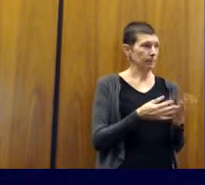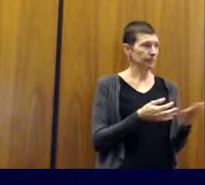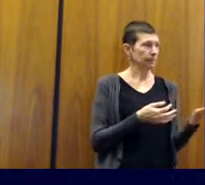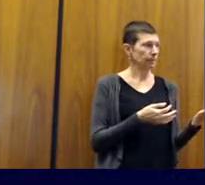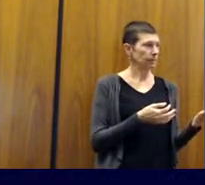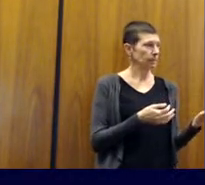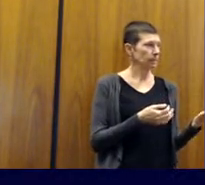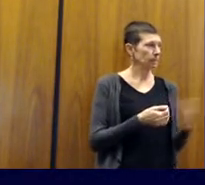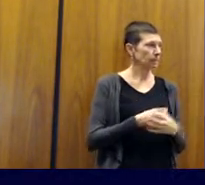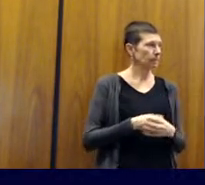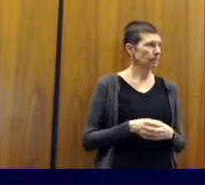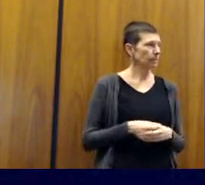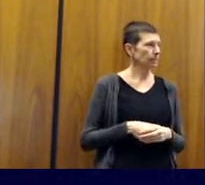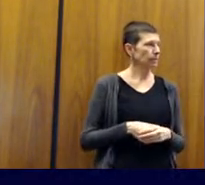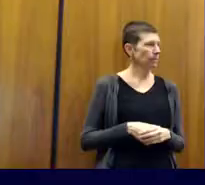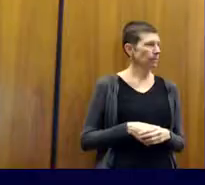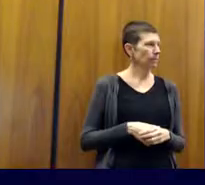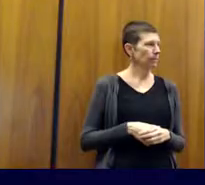to make a comment?